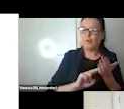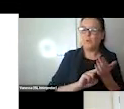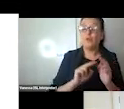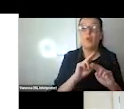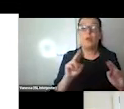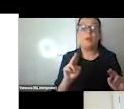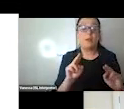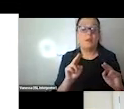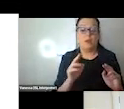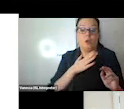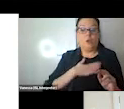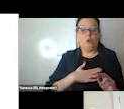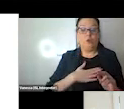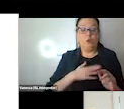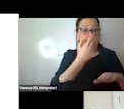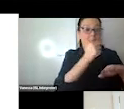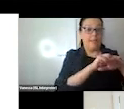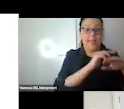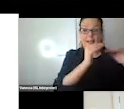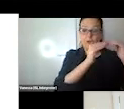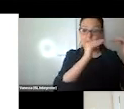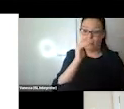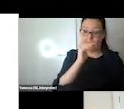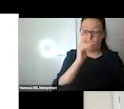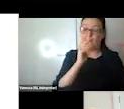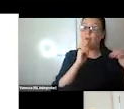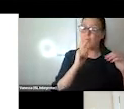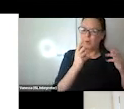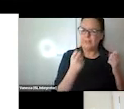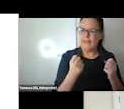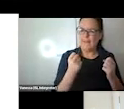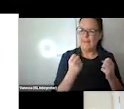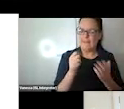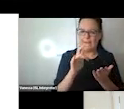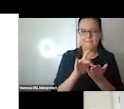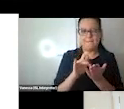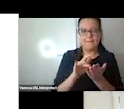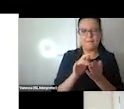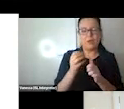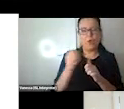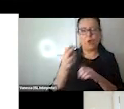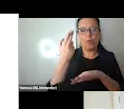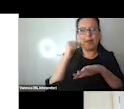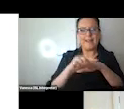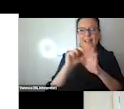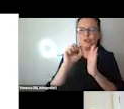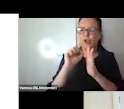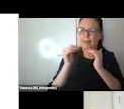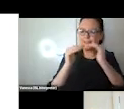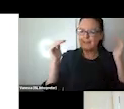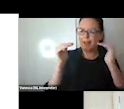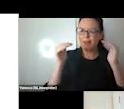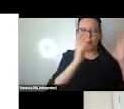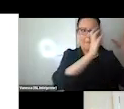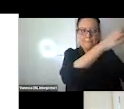we the experts at a national level, but we had 15 other national standards bodies across Europe